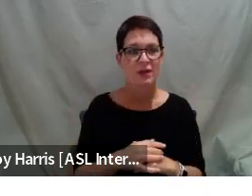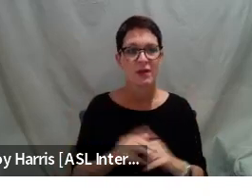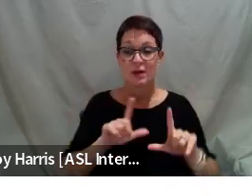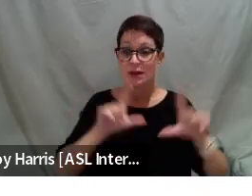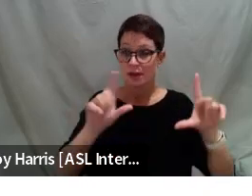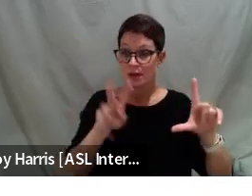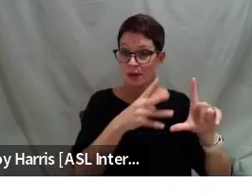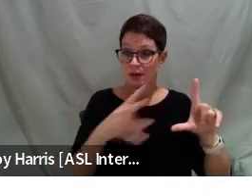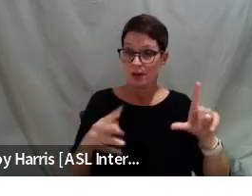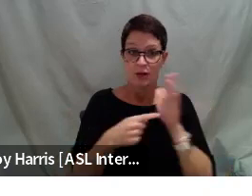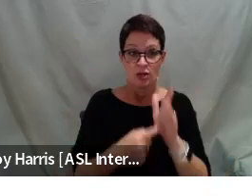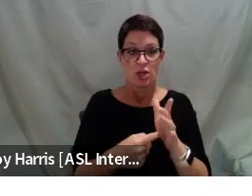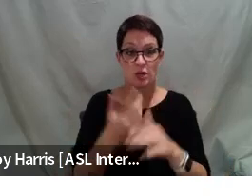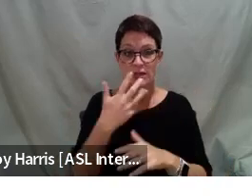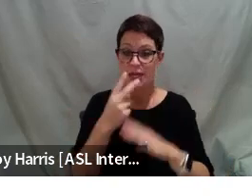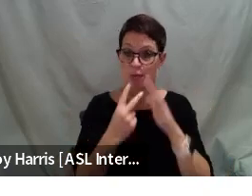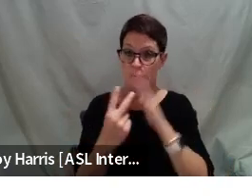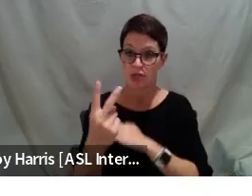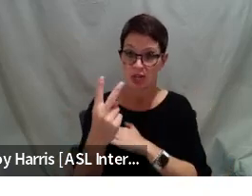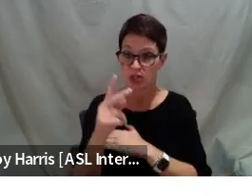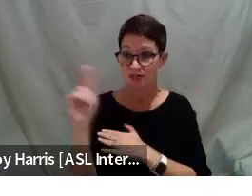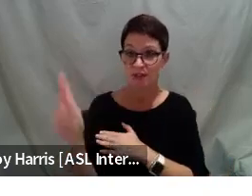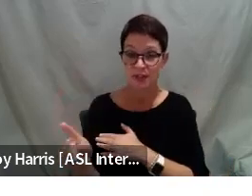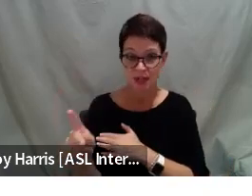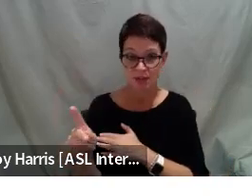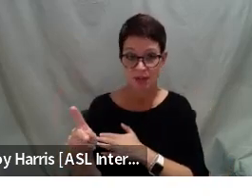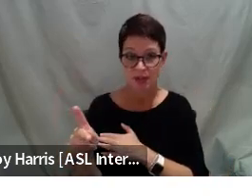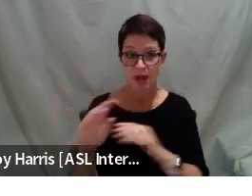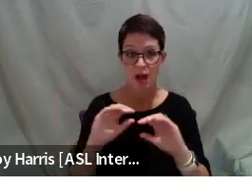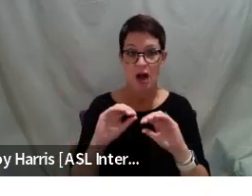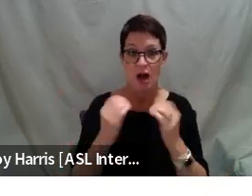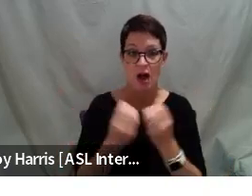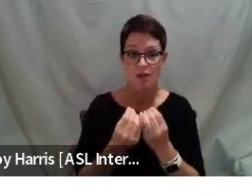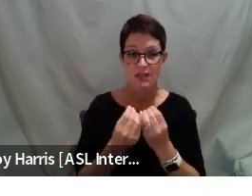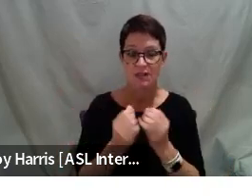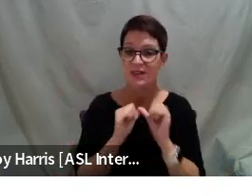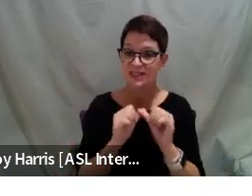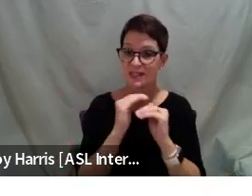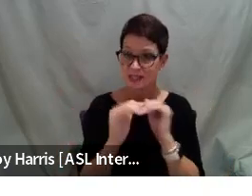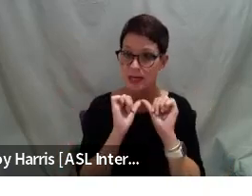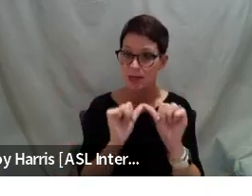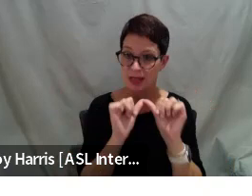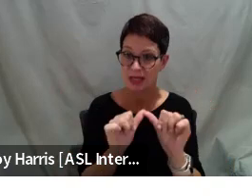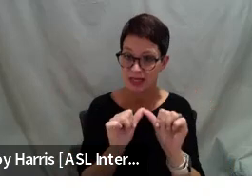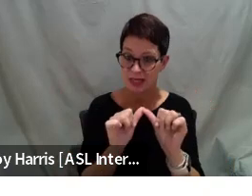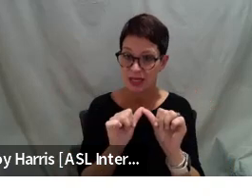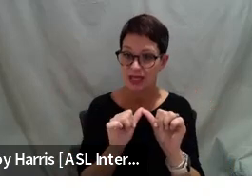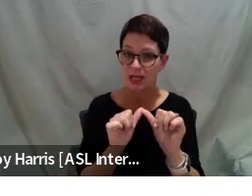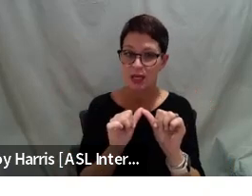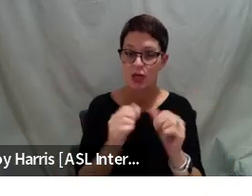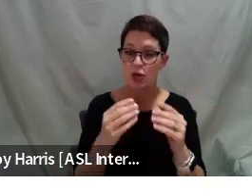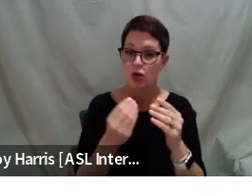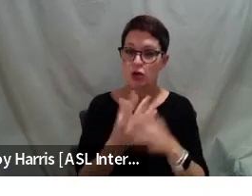table that shows the heat projections from Philadelphia's Office of Sustainability Growing Stronger